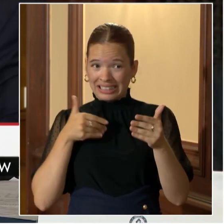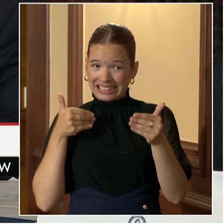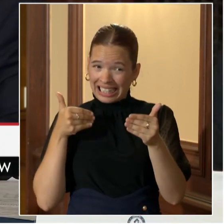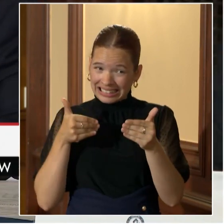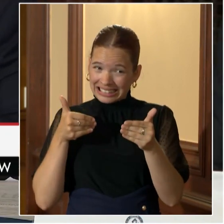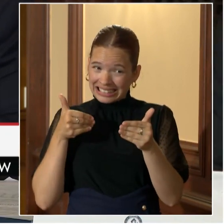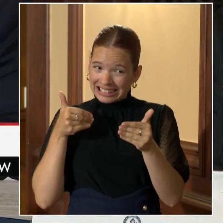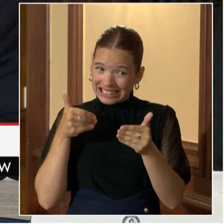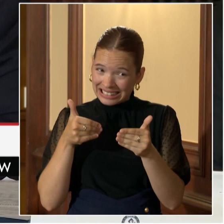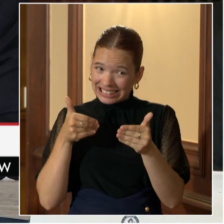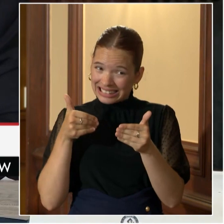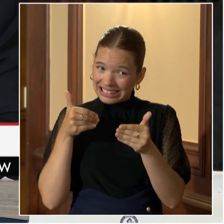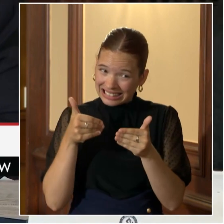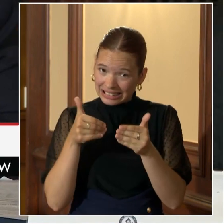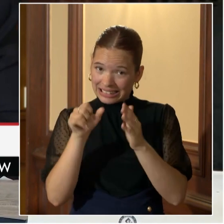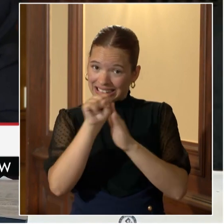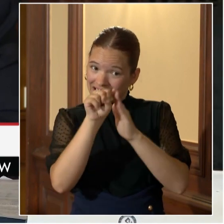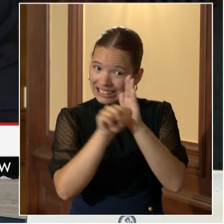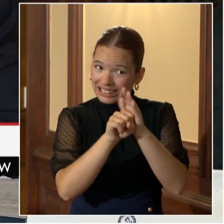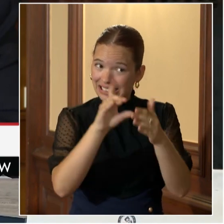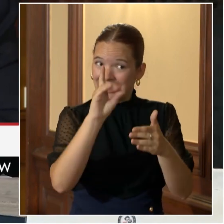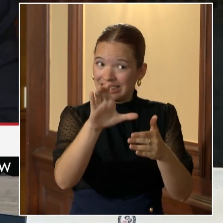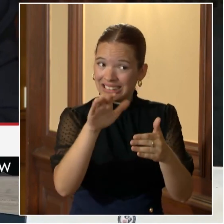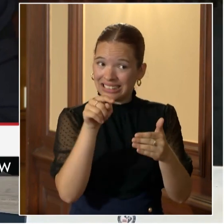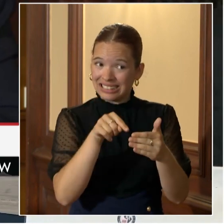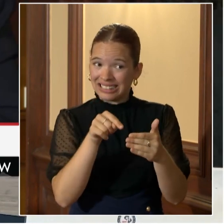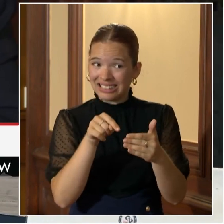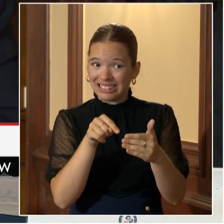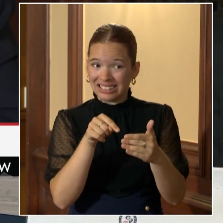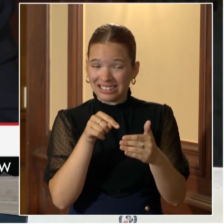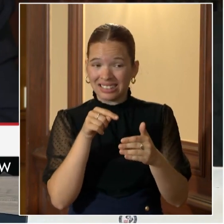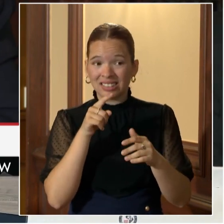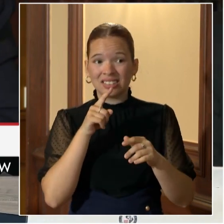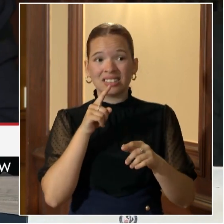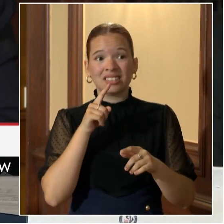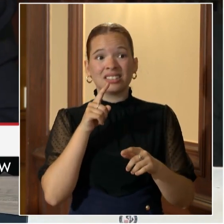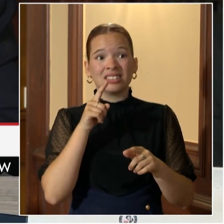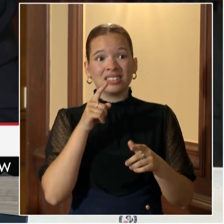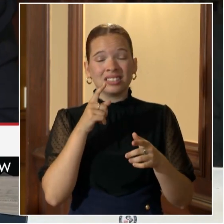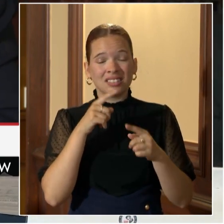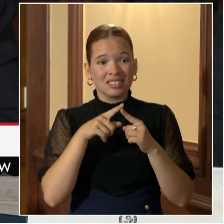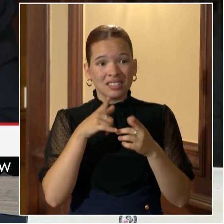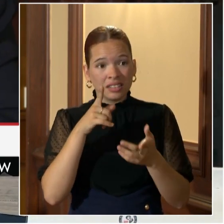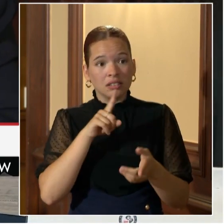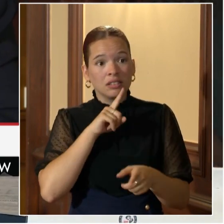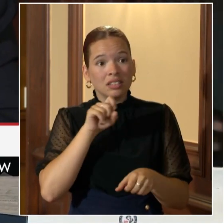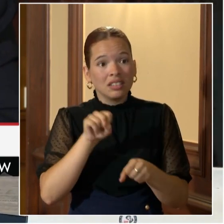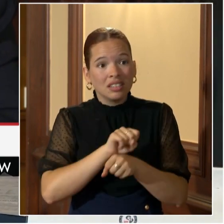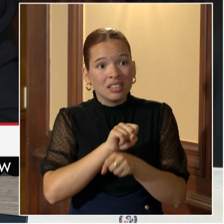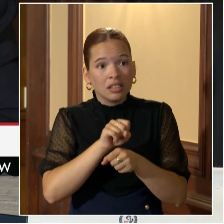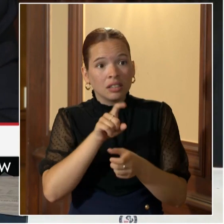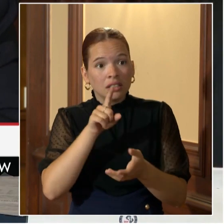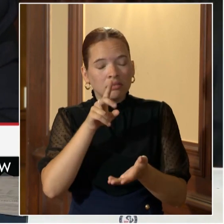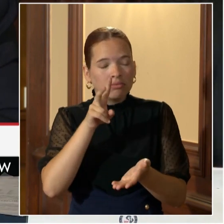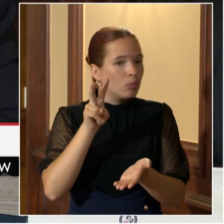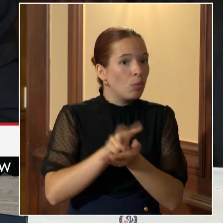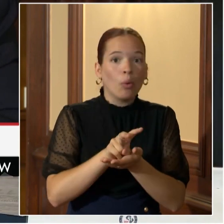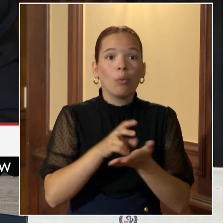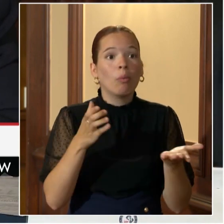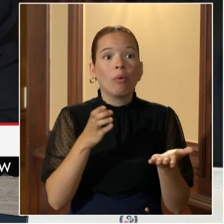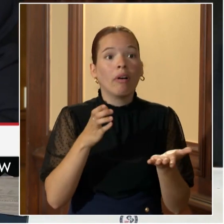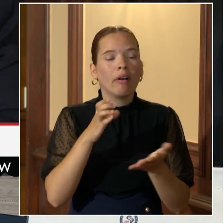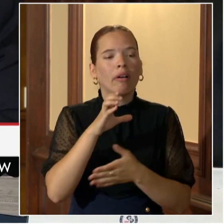a bill, on that ridiculous crime bill that the mayor tried to veto and